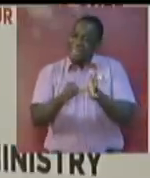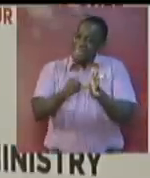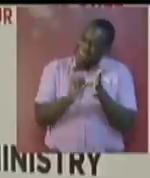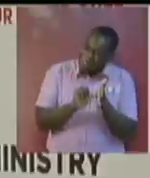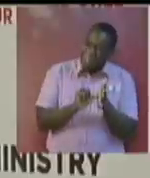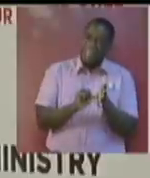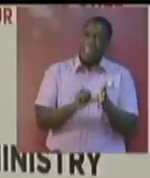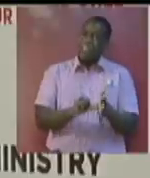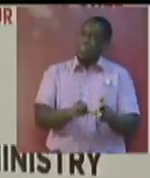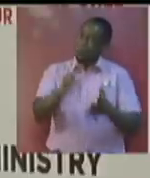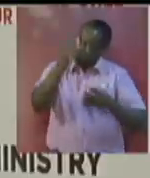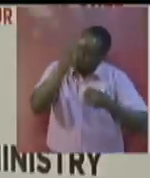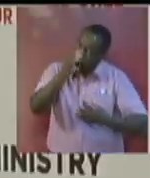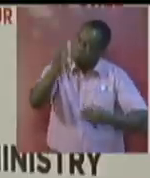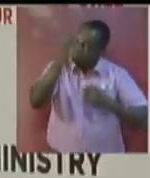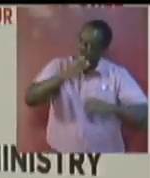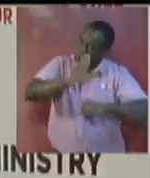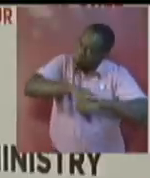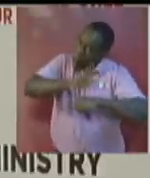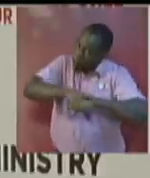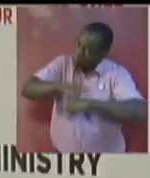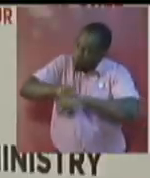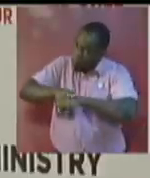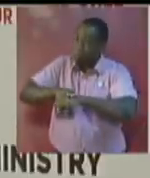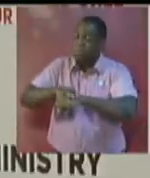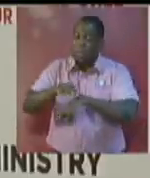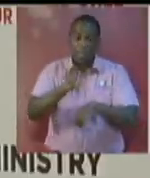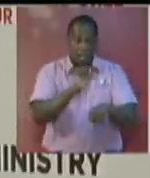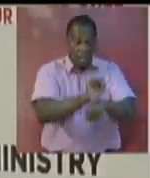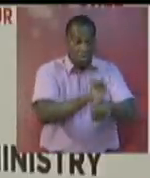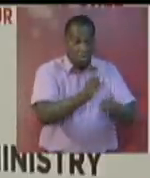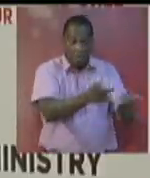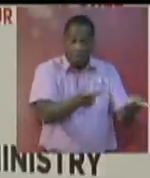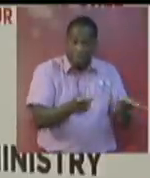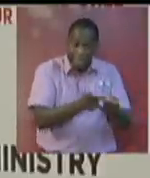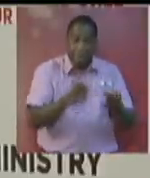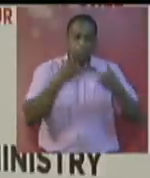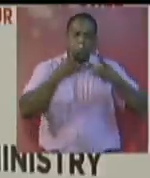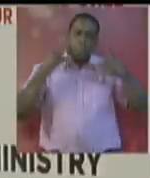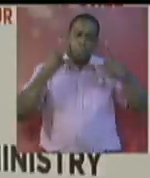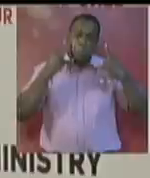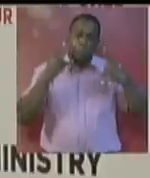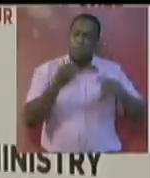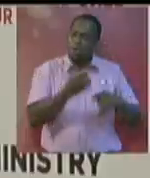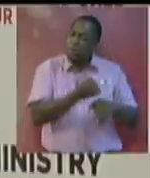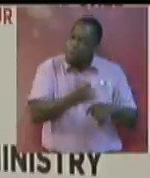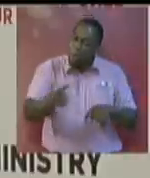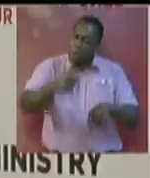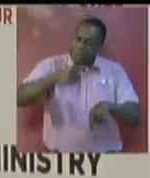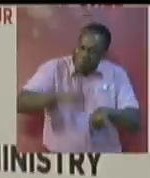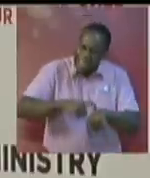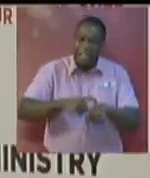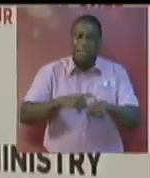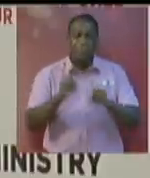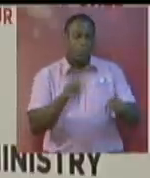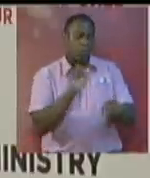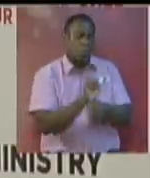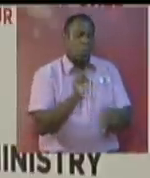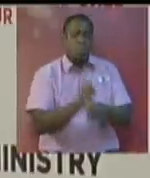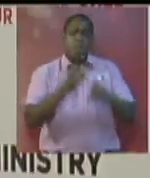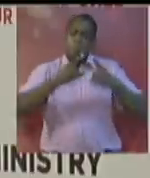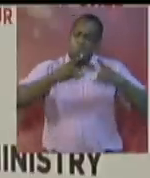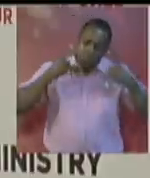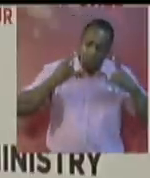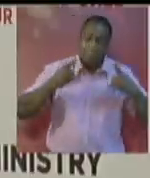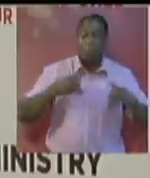especially in the workplaces? Wear your masks properly at all times in the workplace, and encourage people around you to